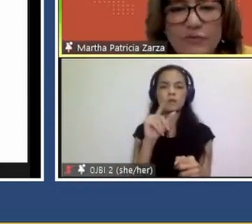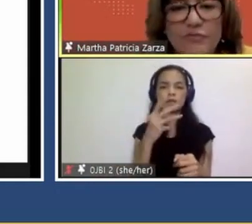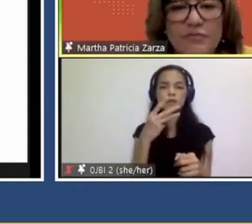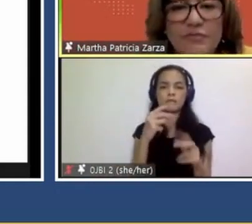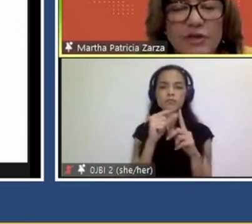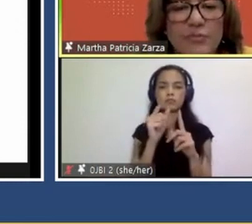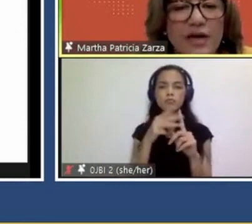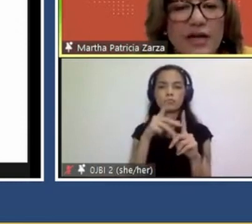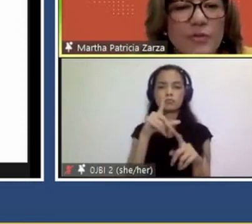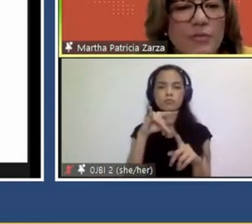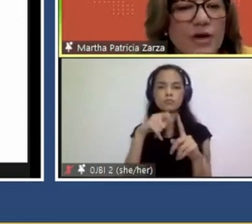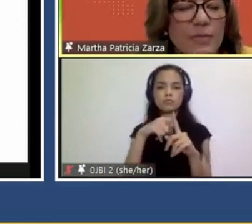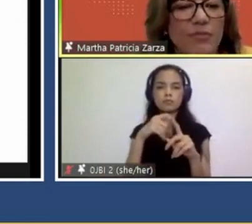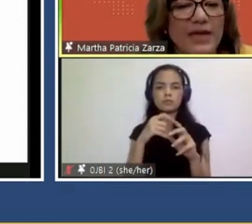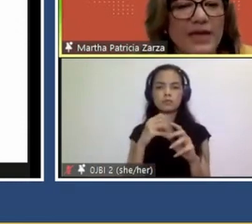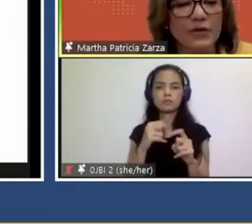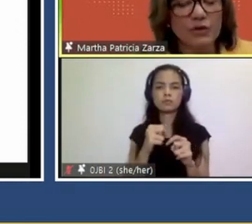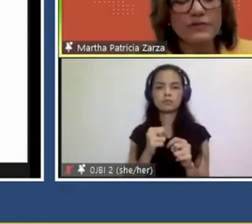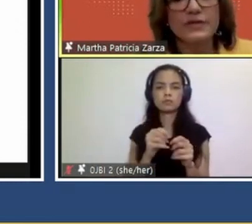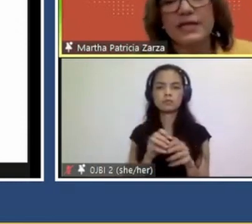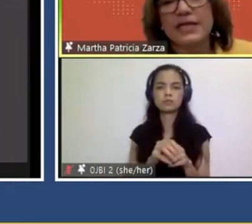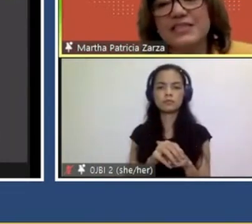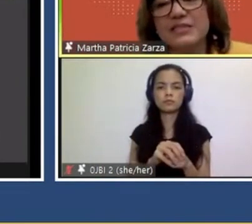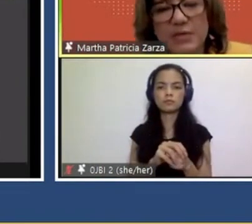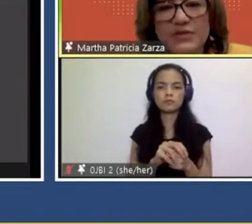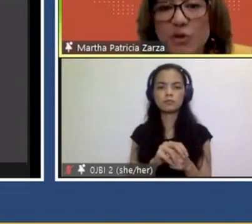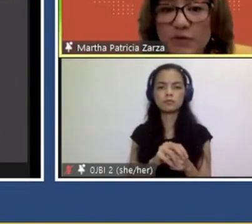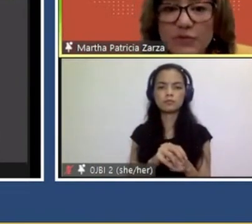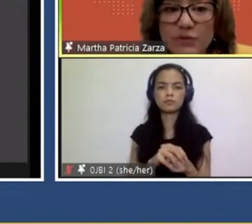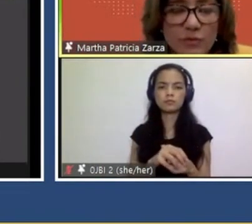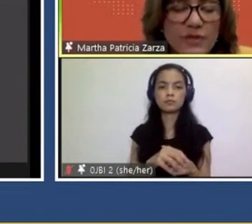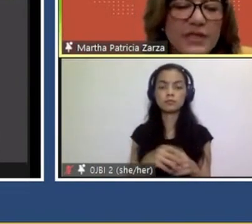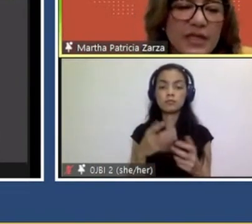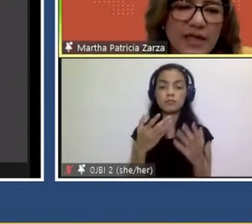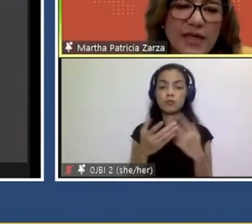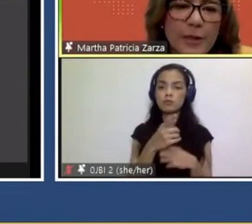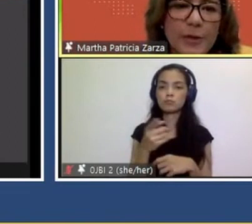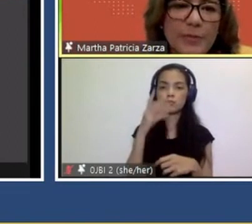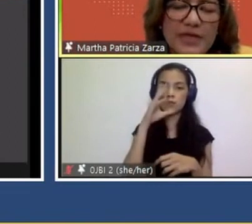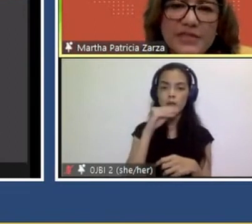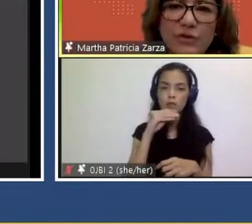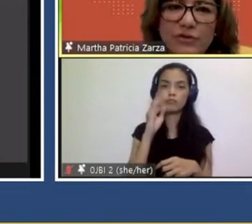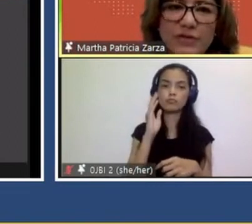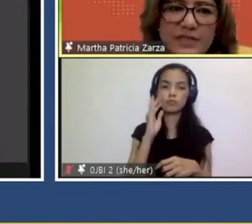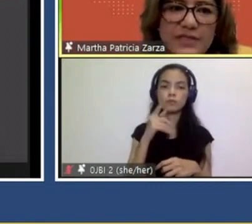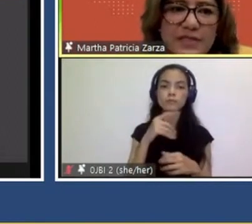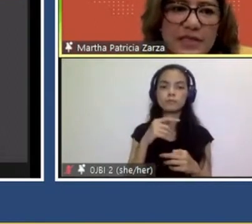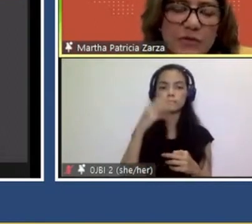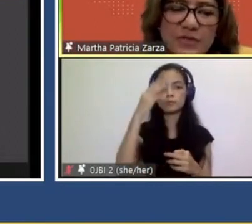So for talking a little bit more about Mexico, as maybe some of you know,